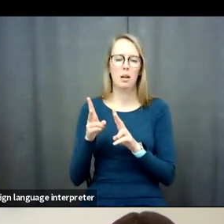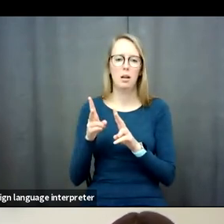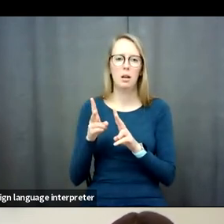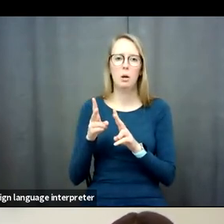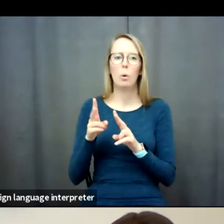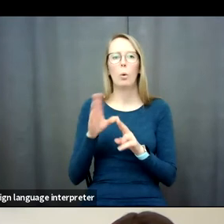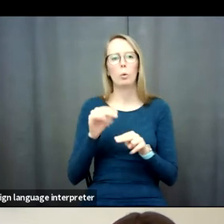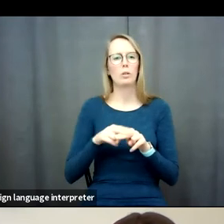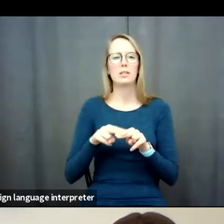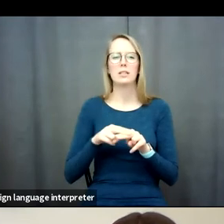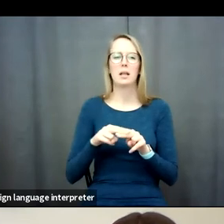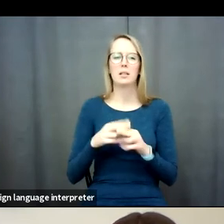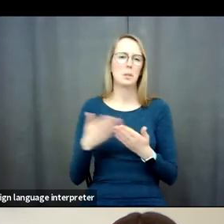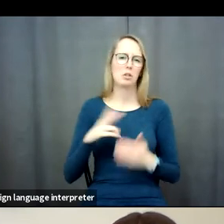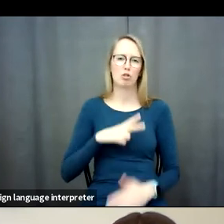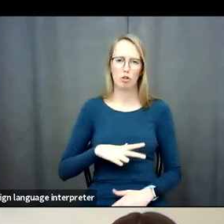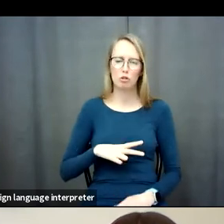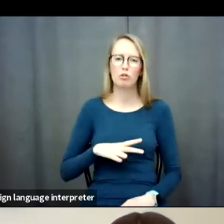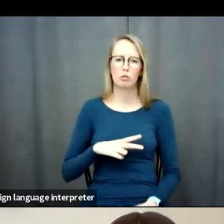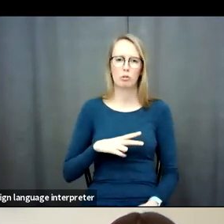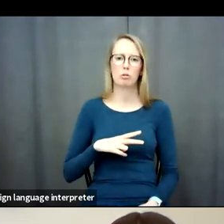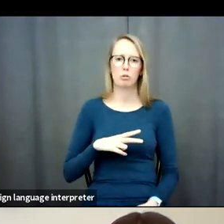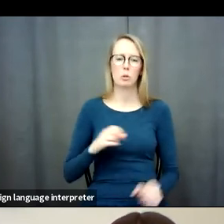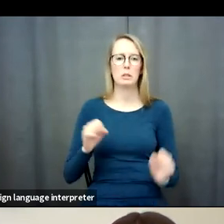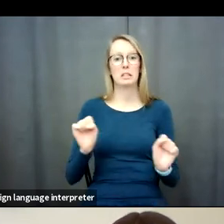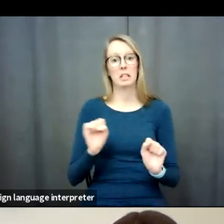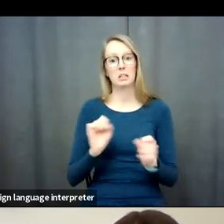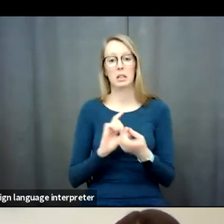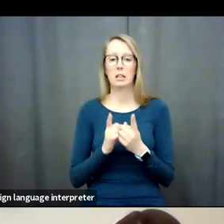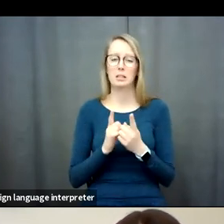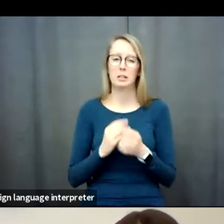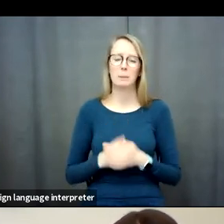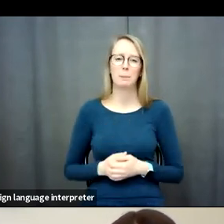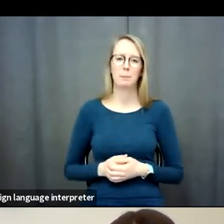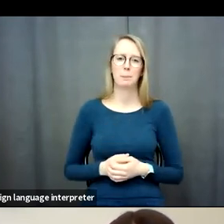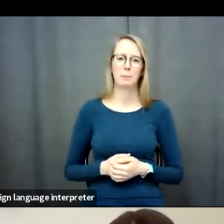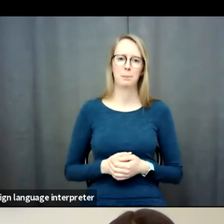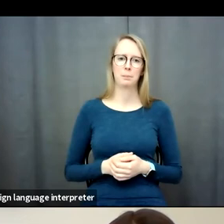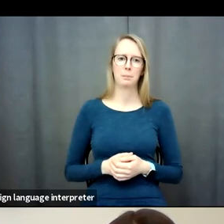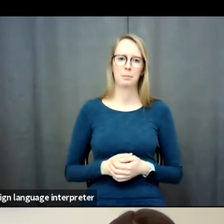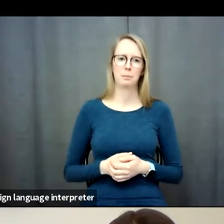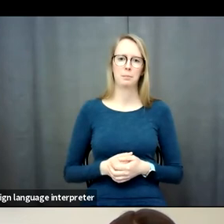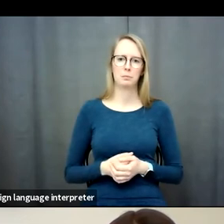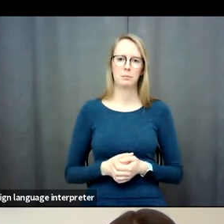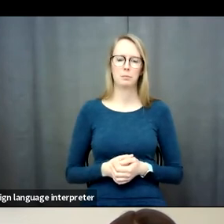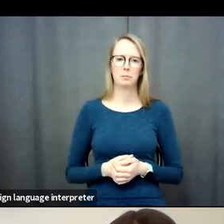that makes these places unsafe and stressful for the students.